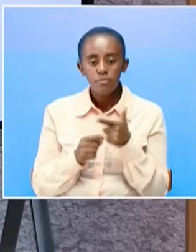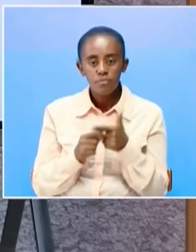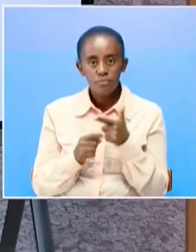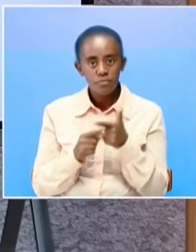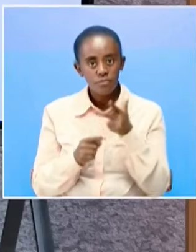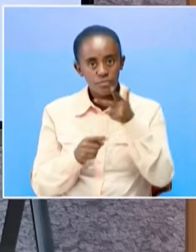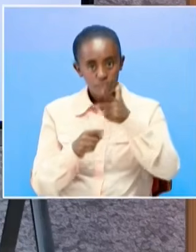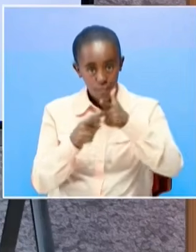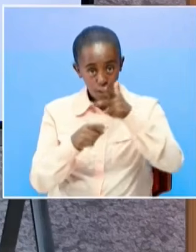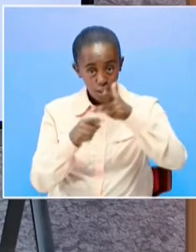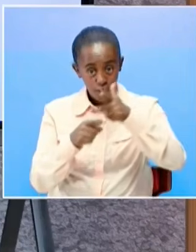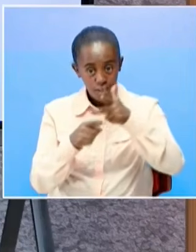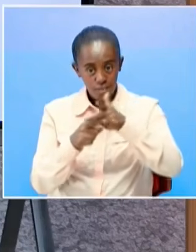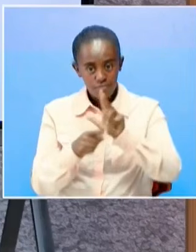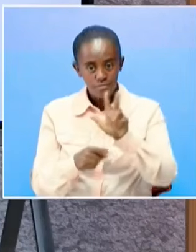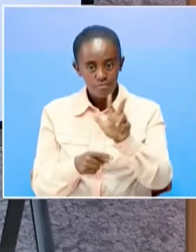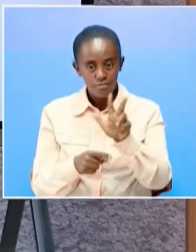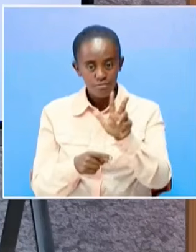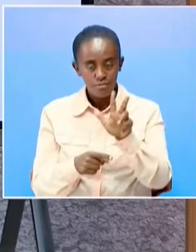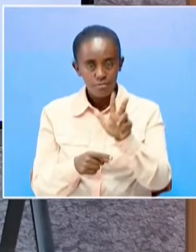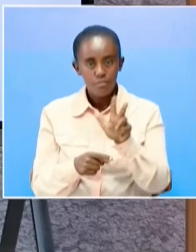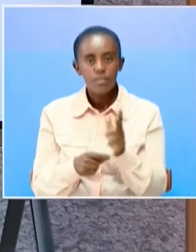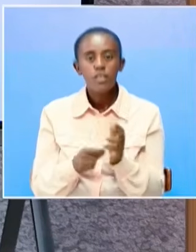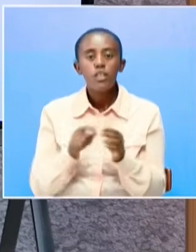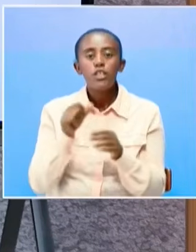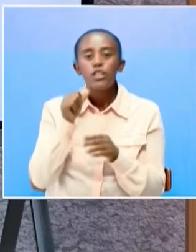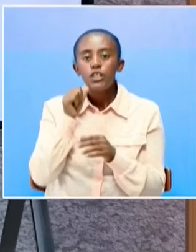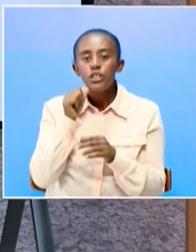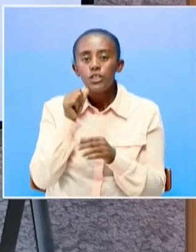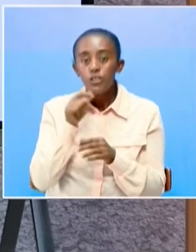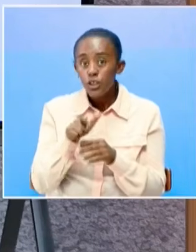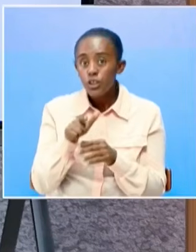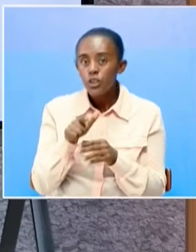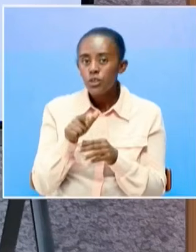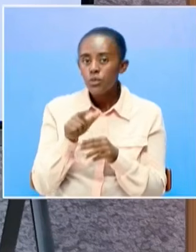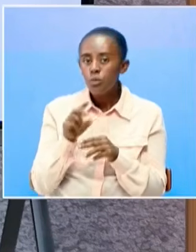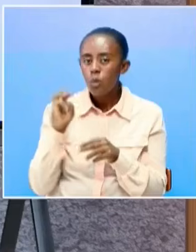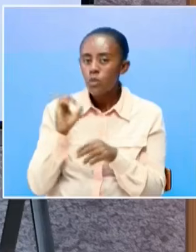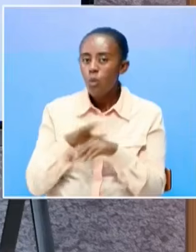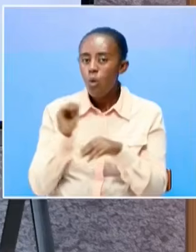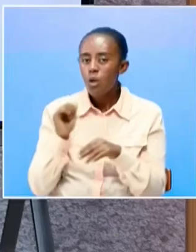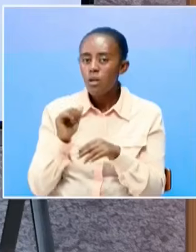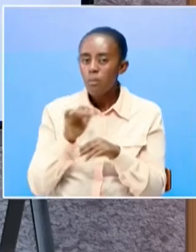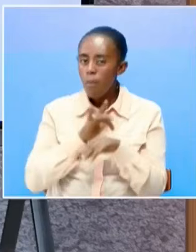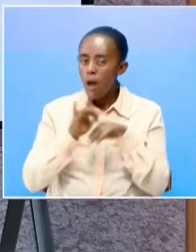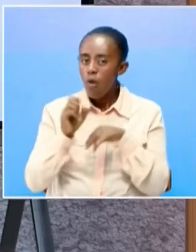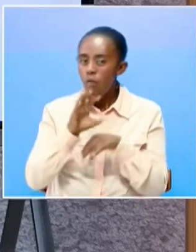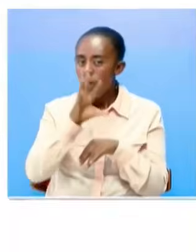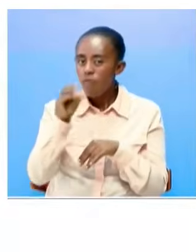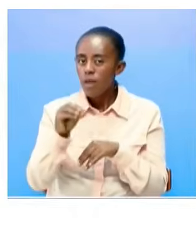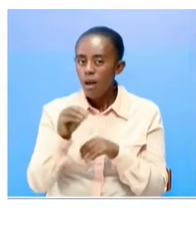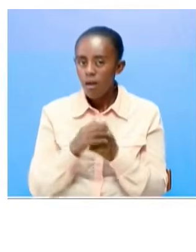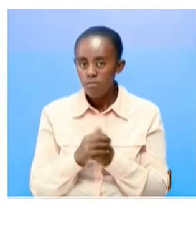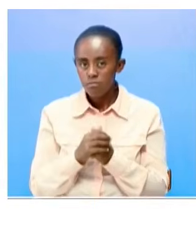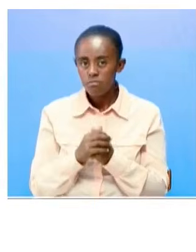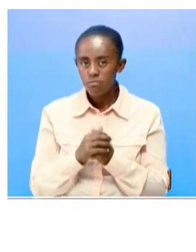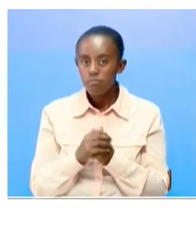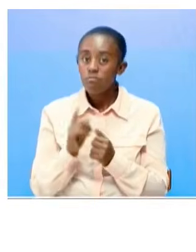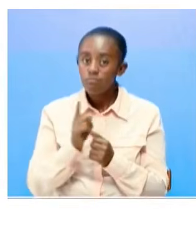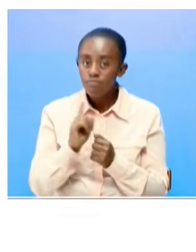one? She was called Blank of Africa. Yes.